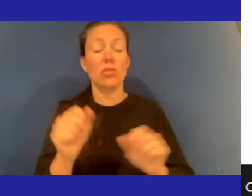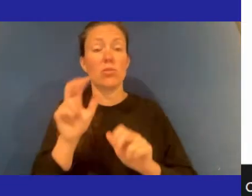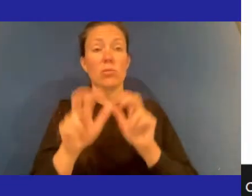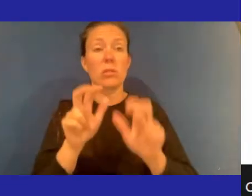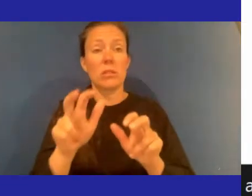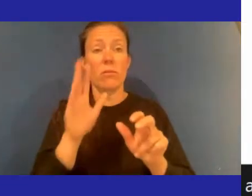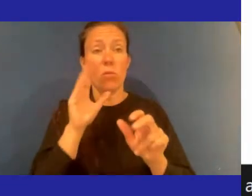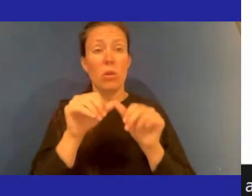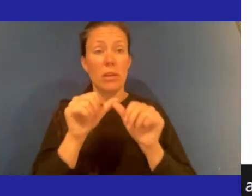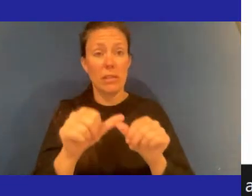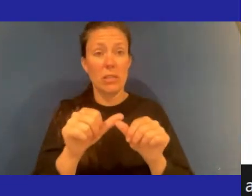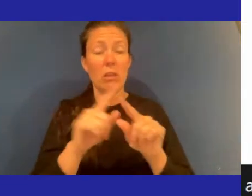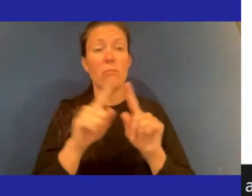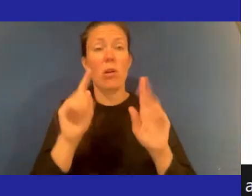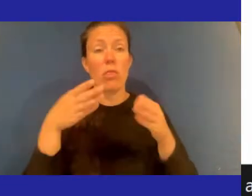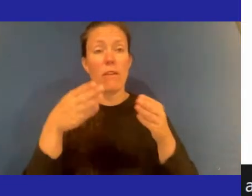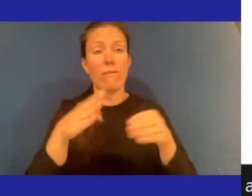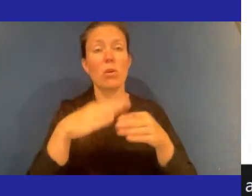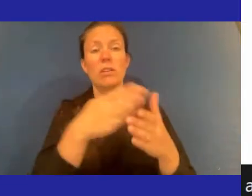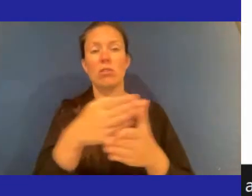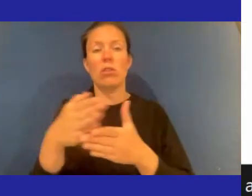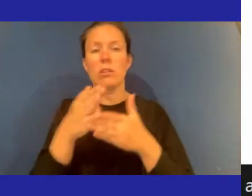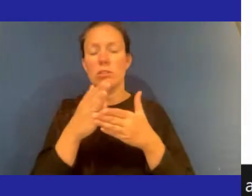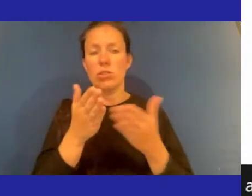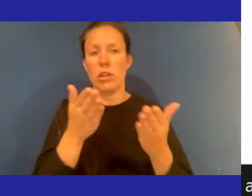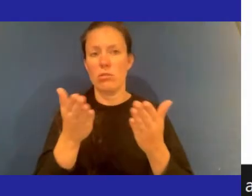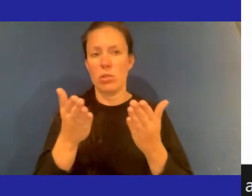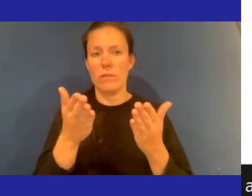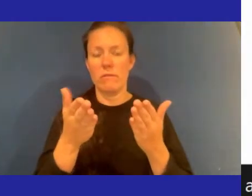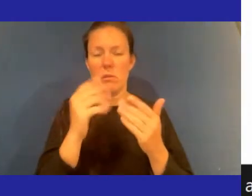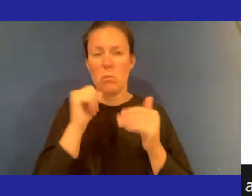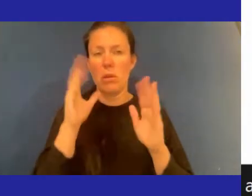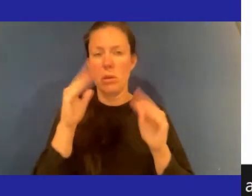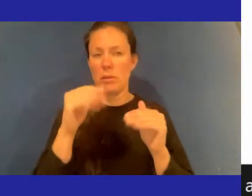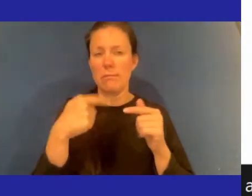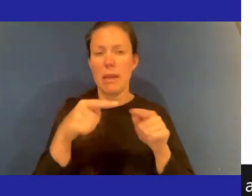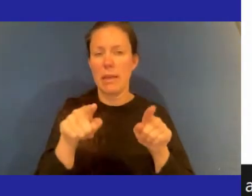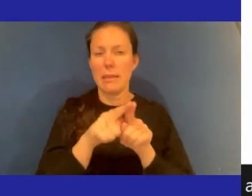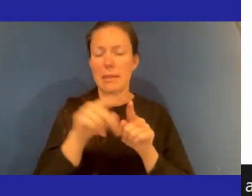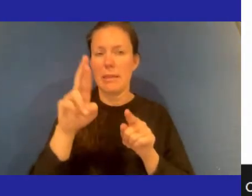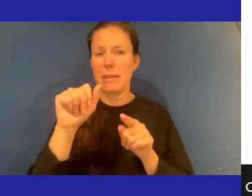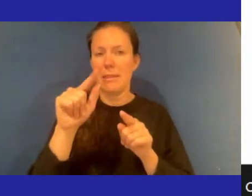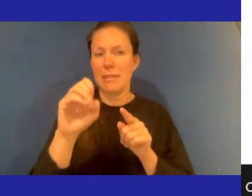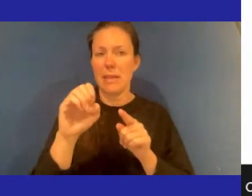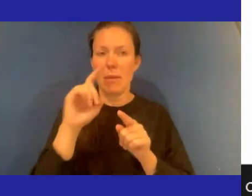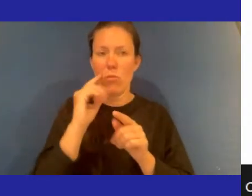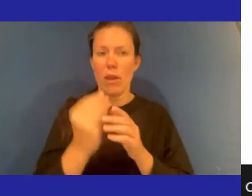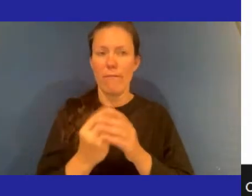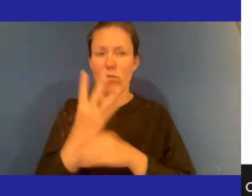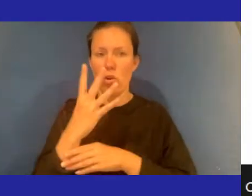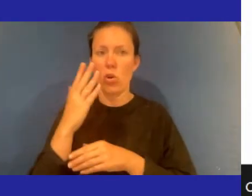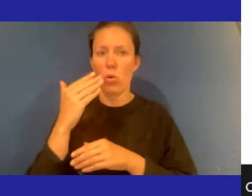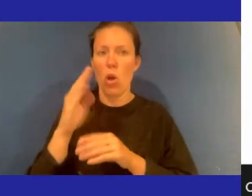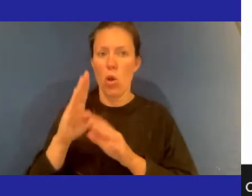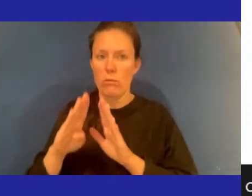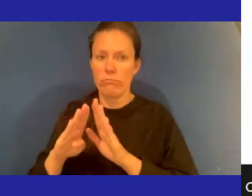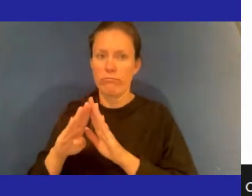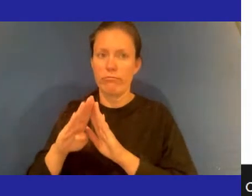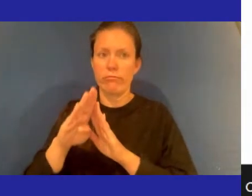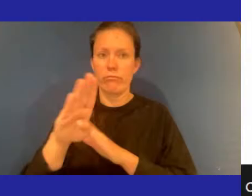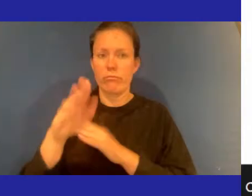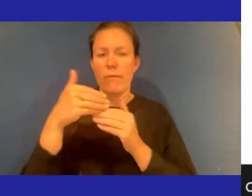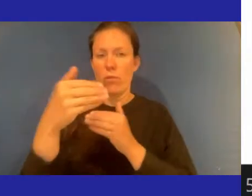but with that focus on shared services, we don't anticipate the same rate of growth over the coming 4 years as we had in the